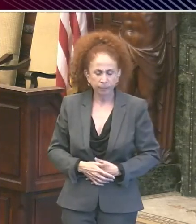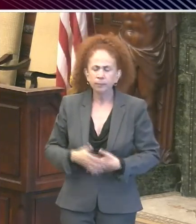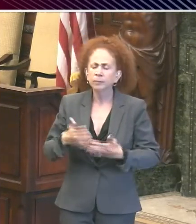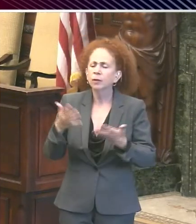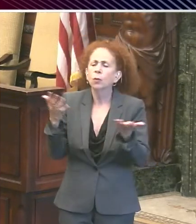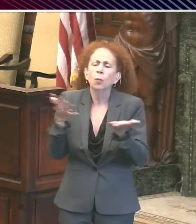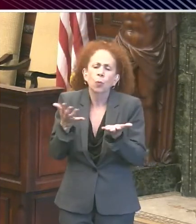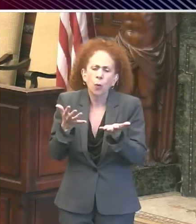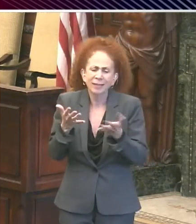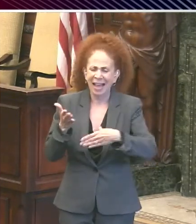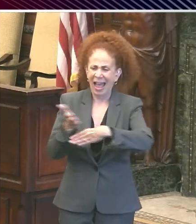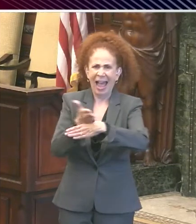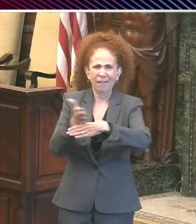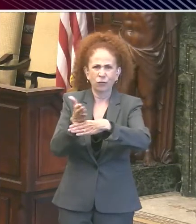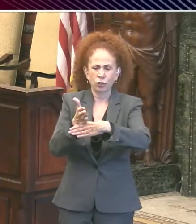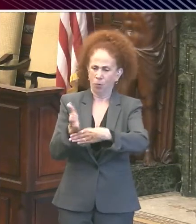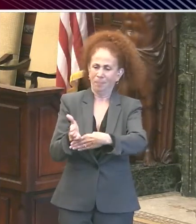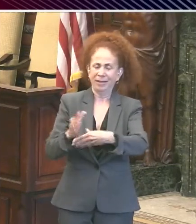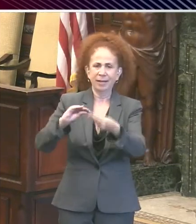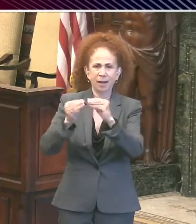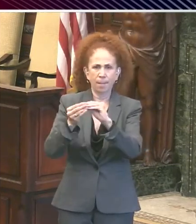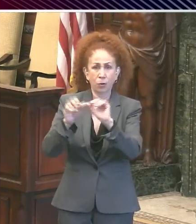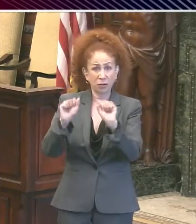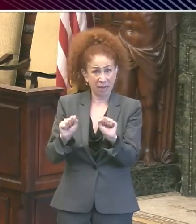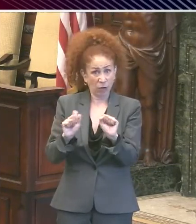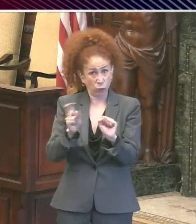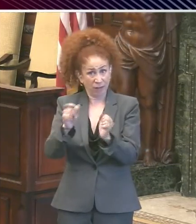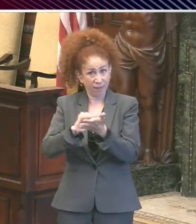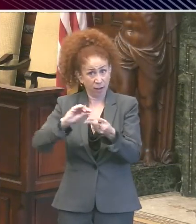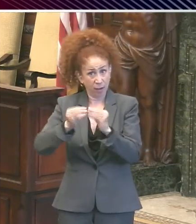What would be kind of the average or median number, if you can give